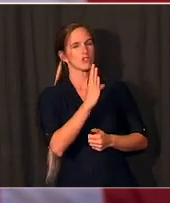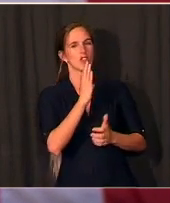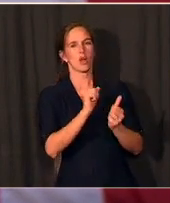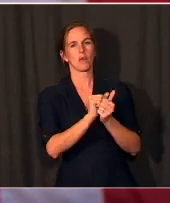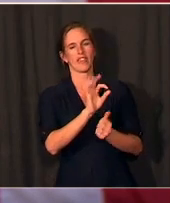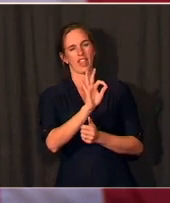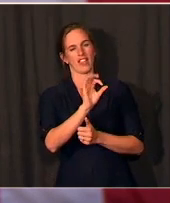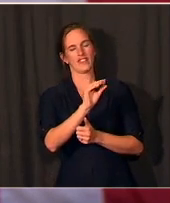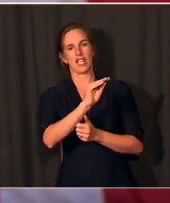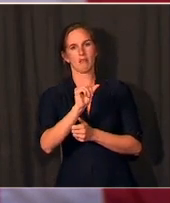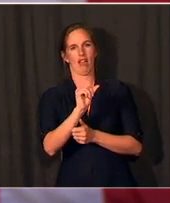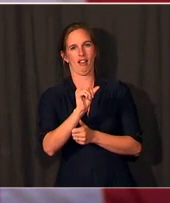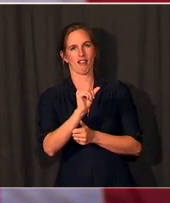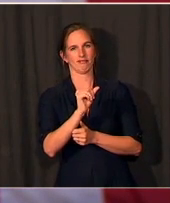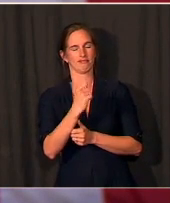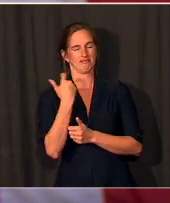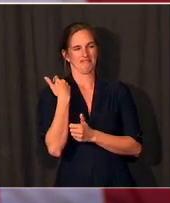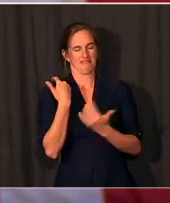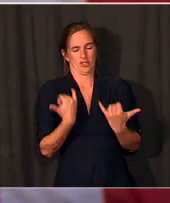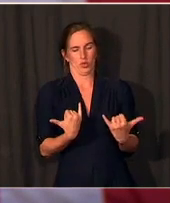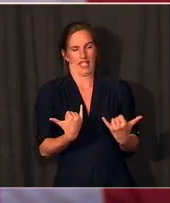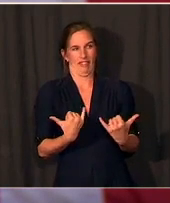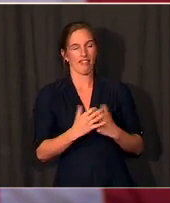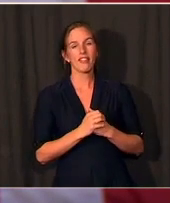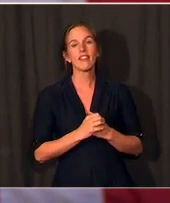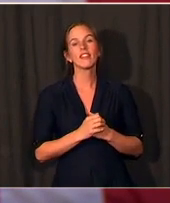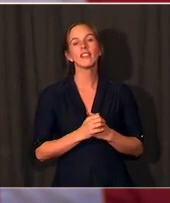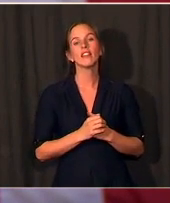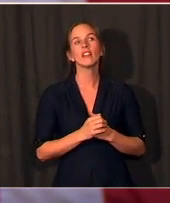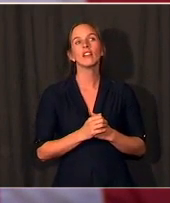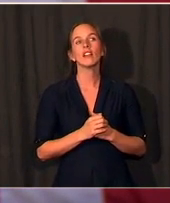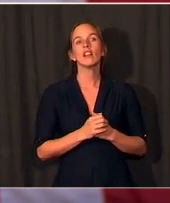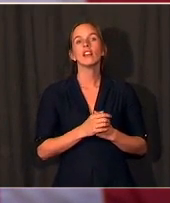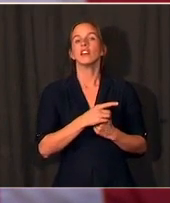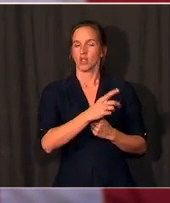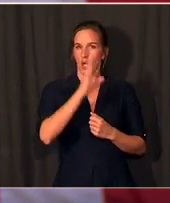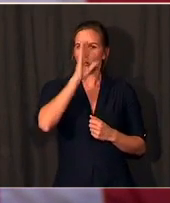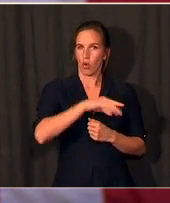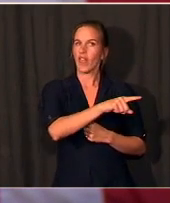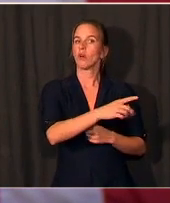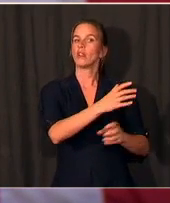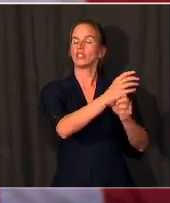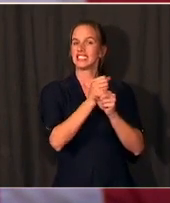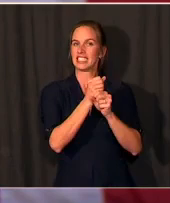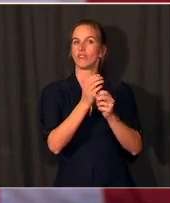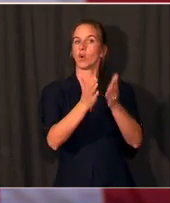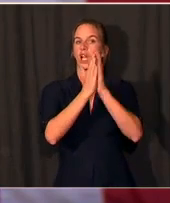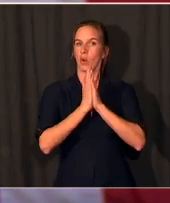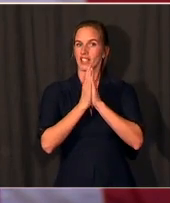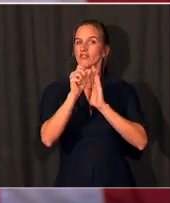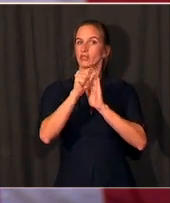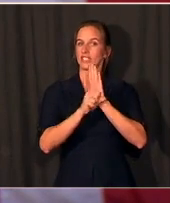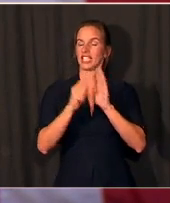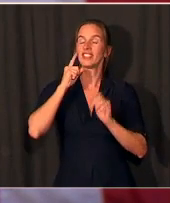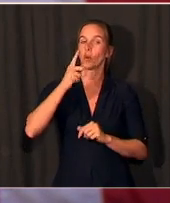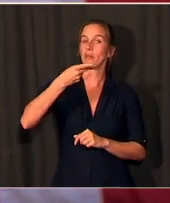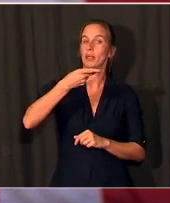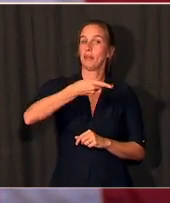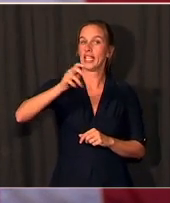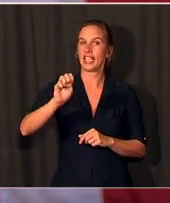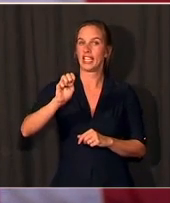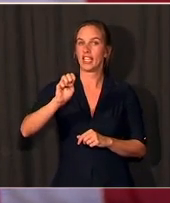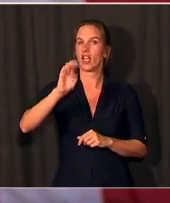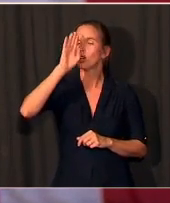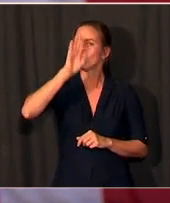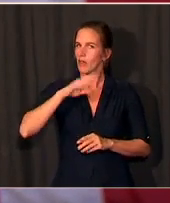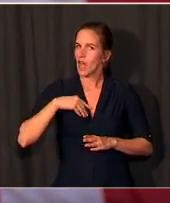last task force meeting, Mr. President, we're receiving requests from states for PPE, for personnel, but we're meeting all